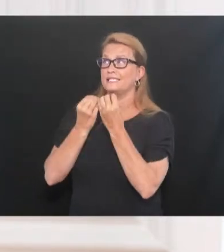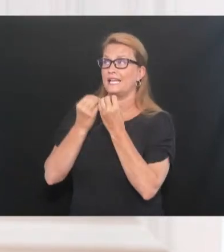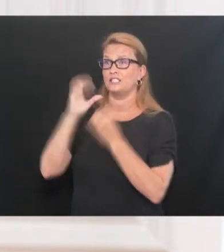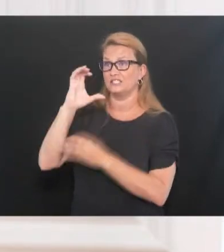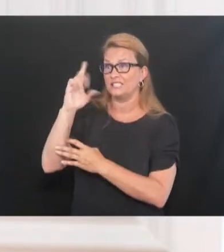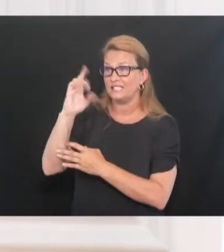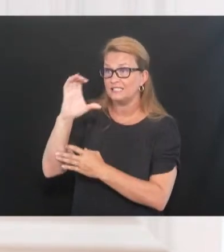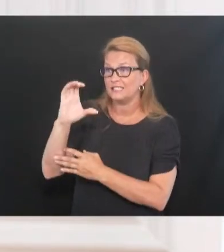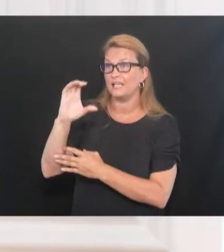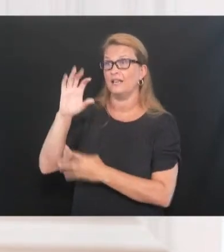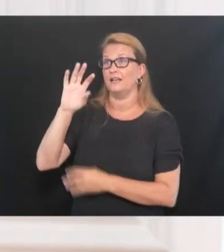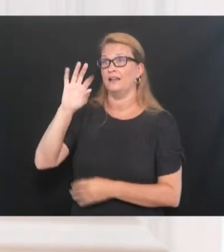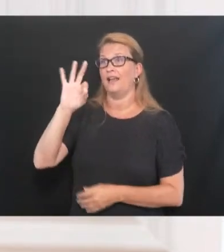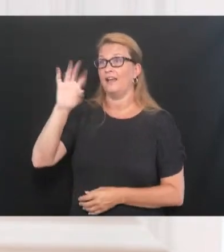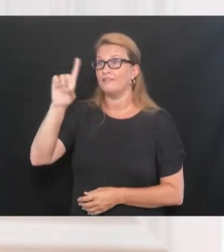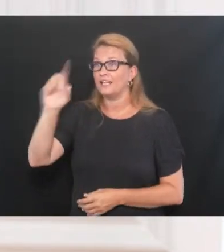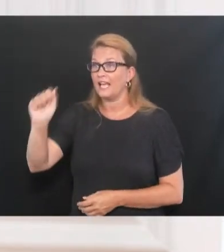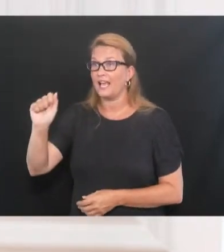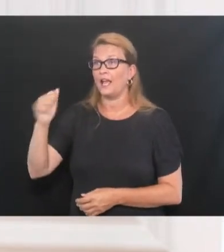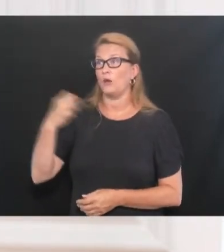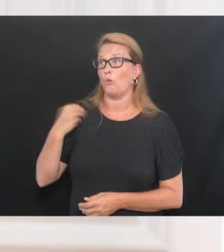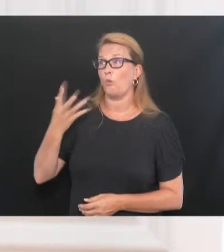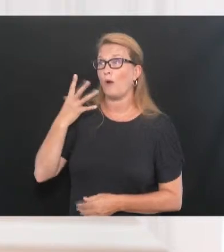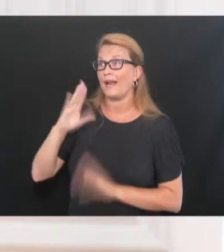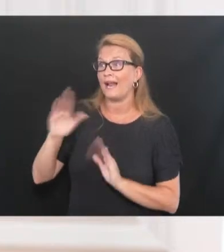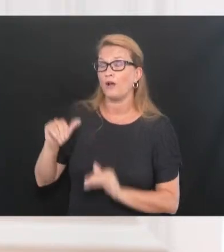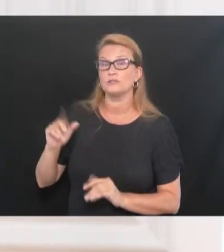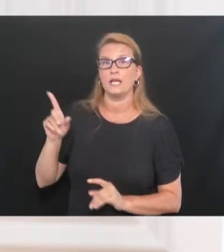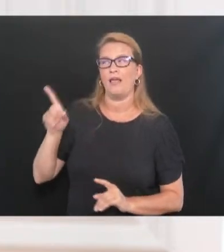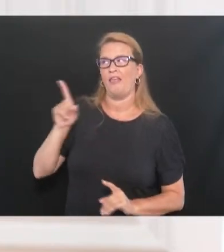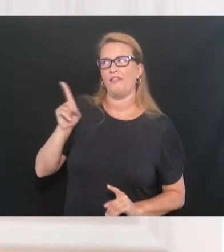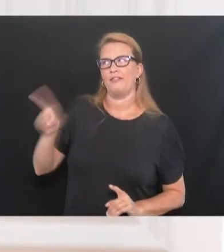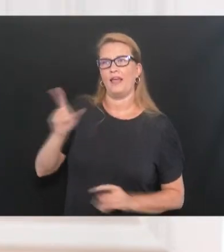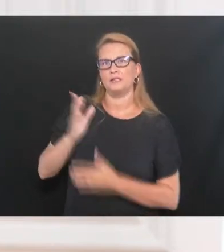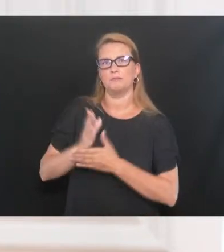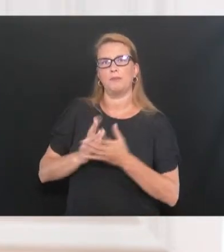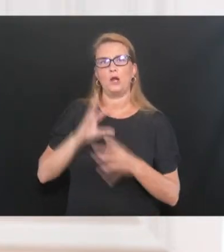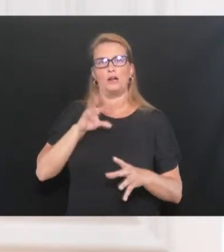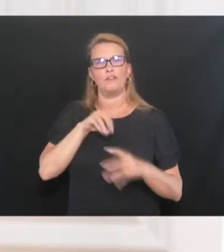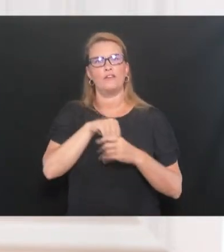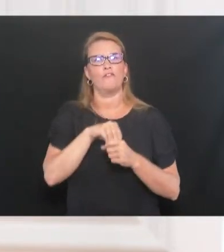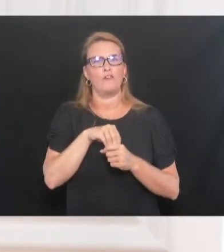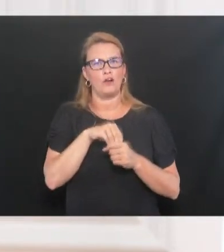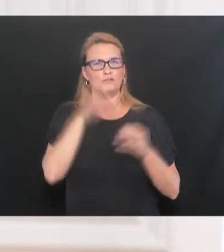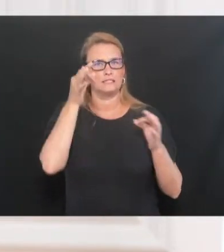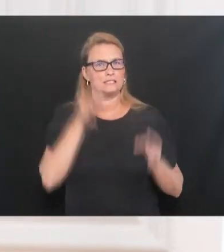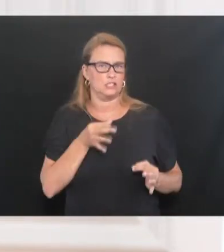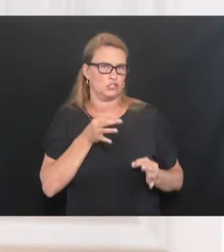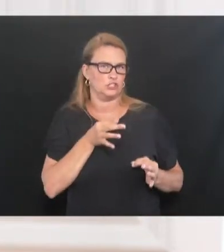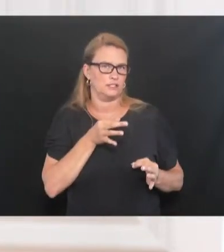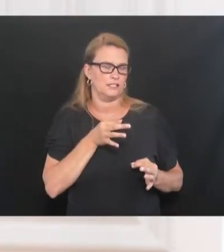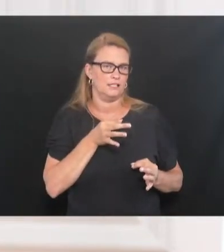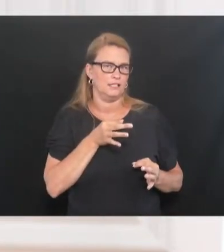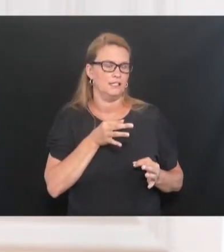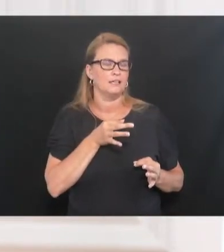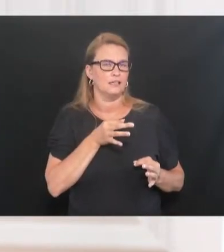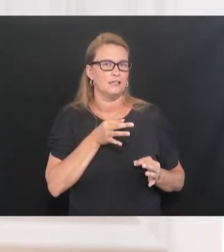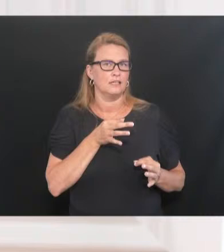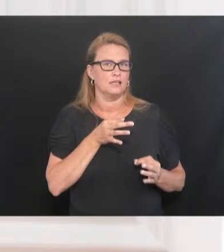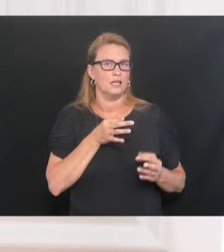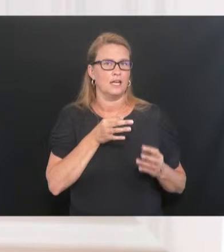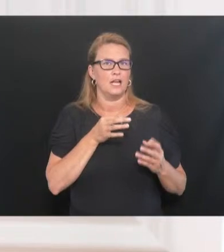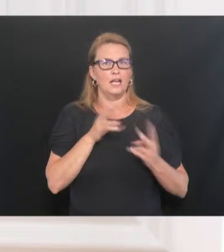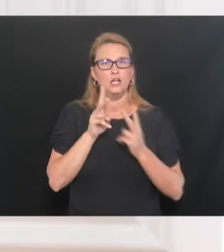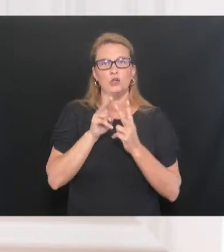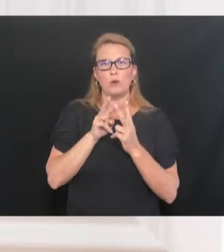the FDA, the White House, so that that can be part of that decision tree to be able to determine whether or not